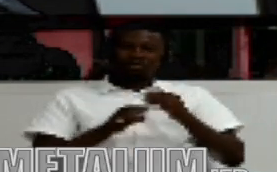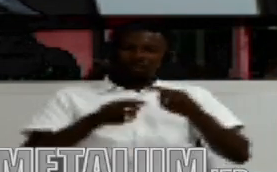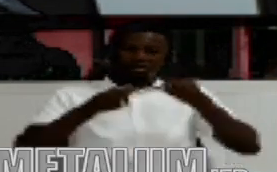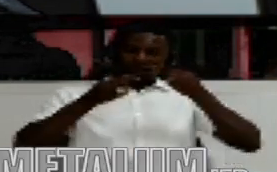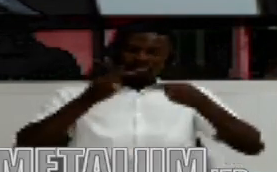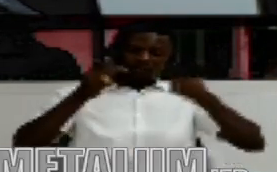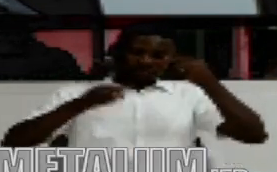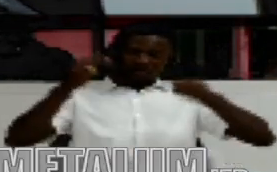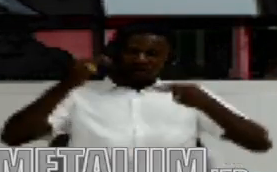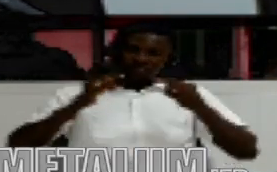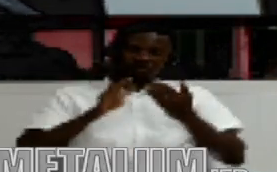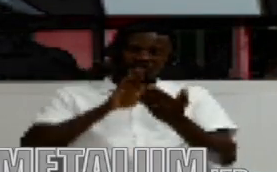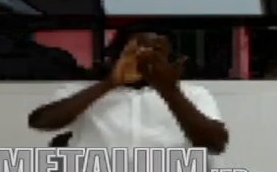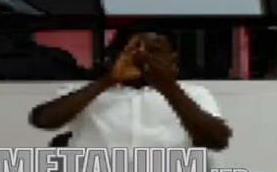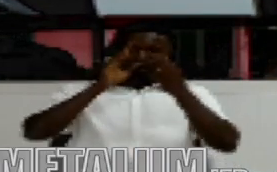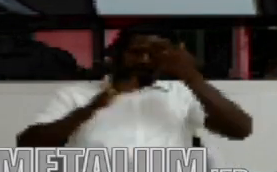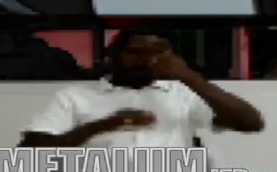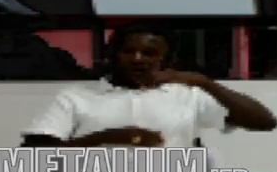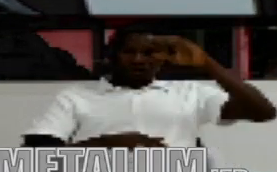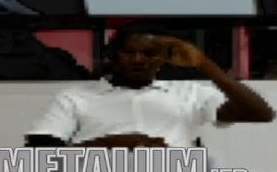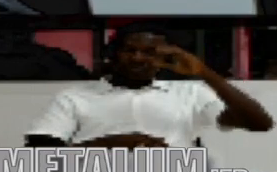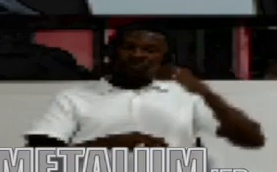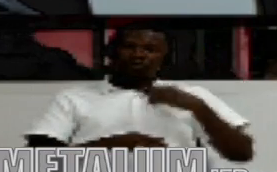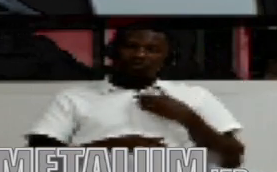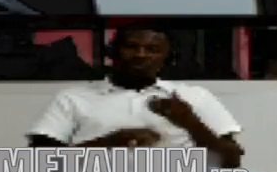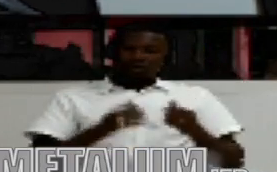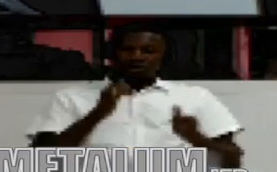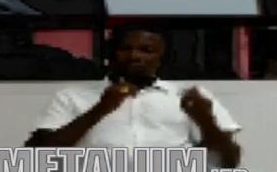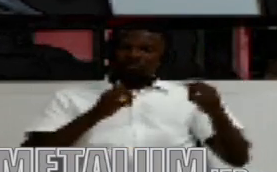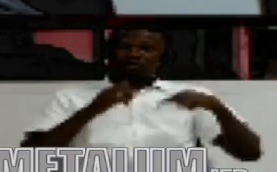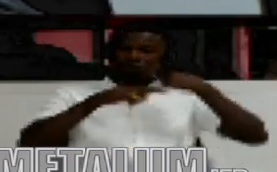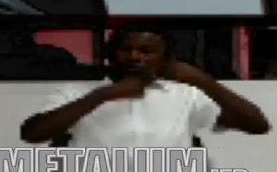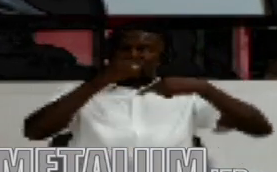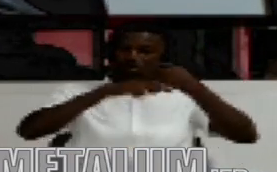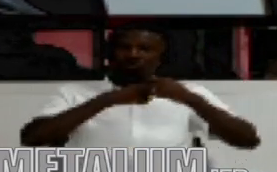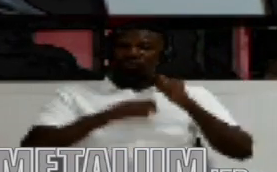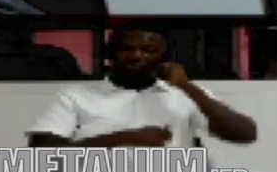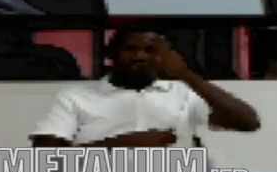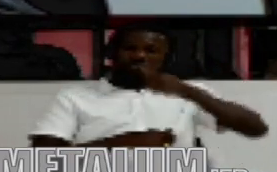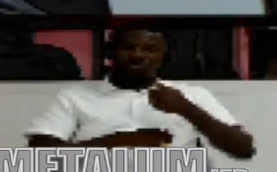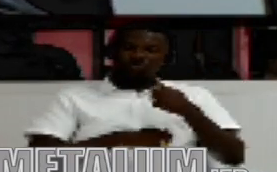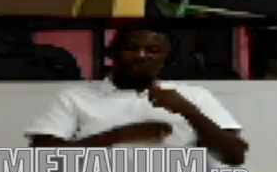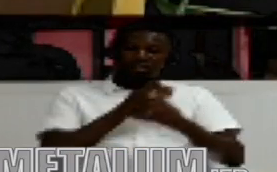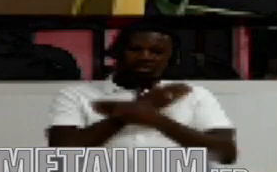tomorrow at 10 o'clock in the morning. Thank you all very much, and the meeting is adjourned.